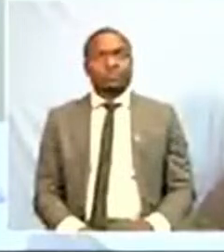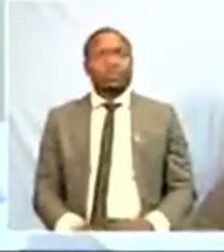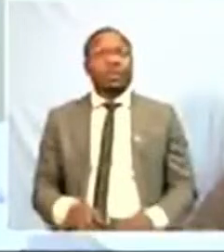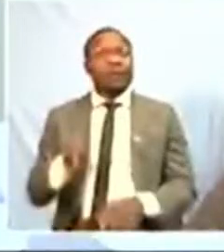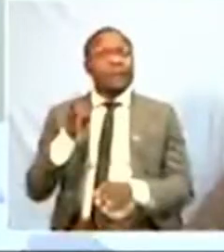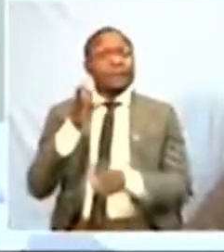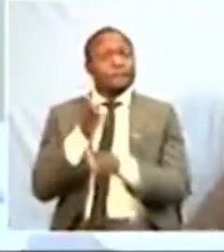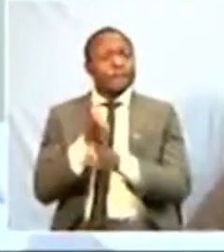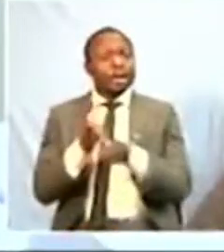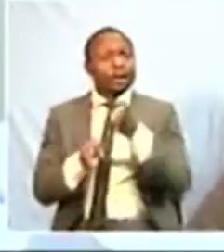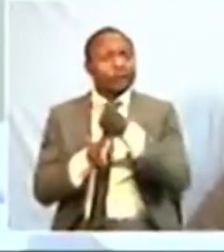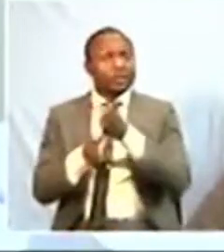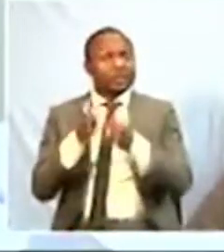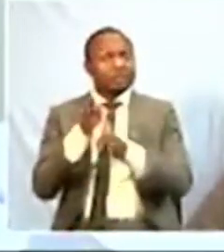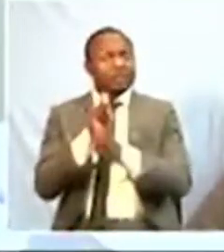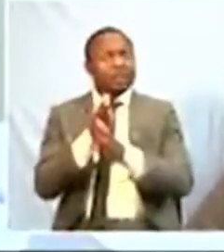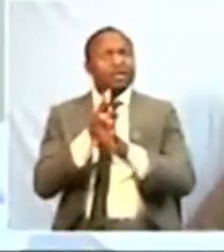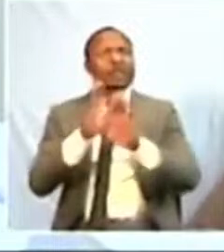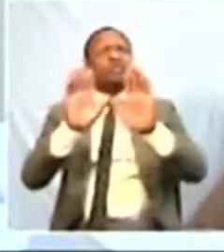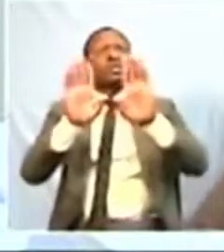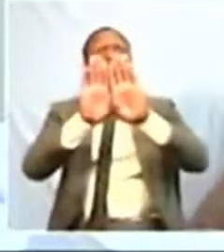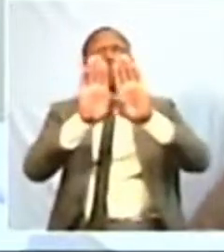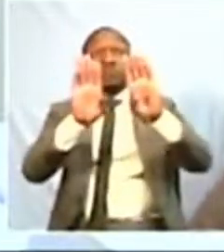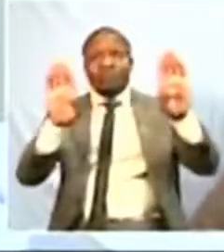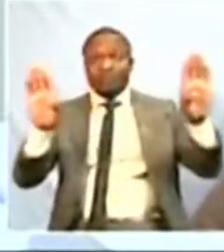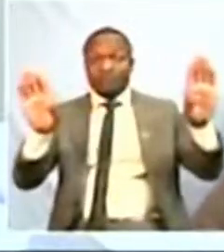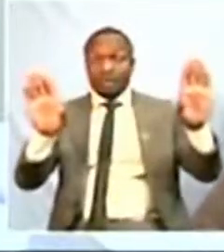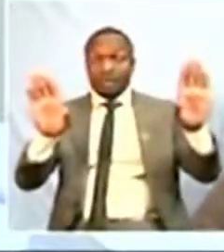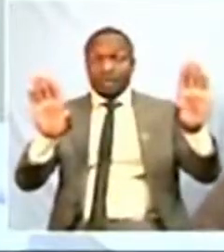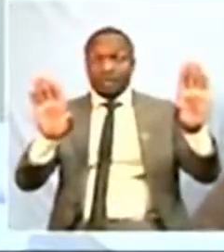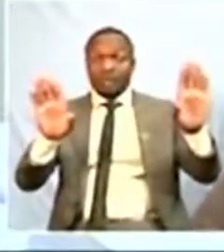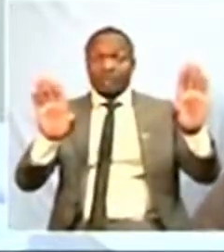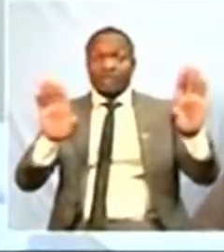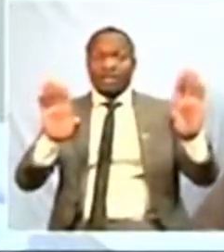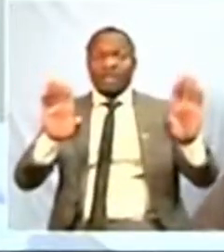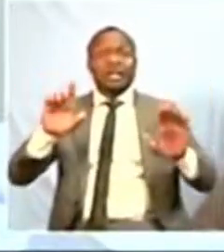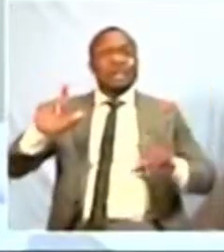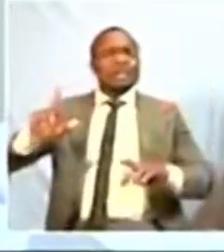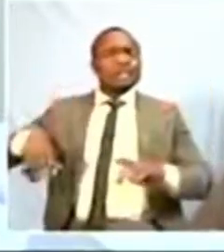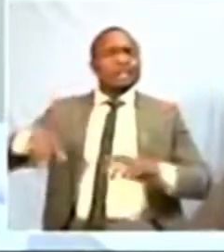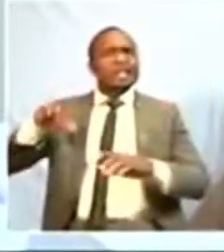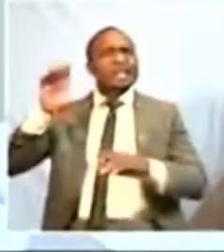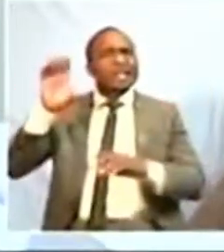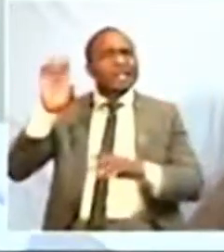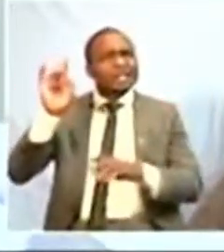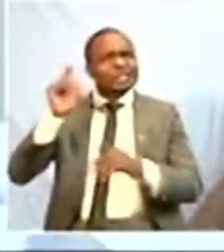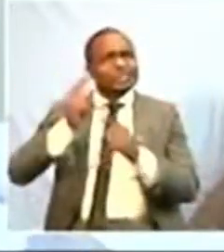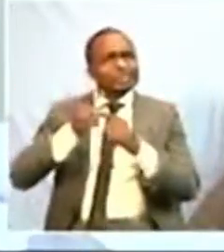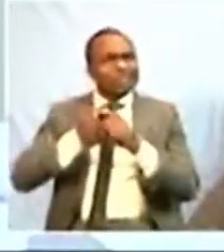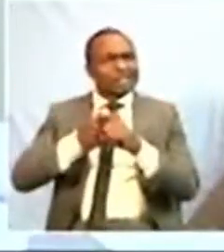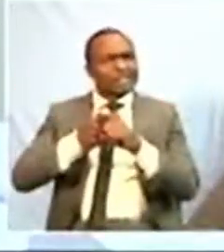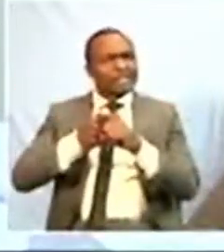Construction of a wall fence, delayed, is it for 8 months? A wall fence